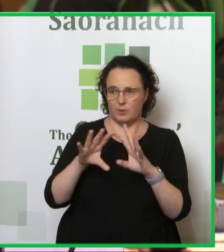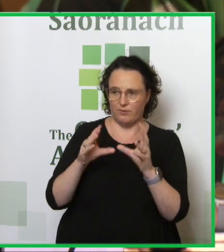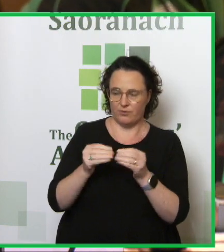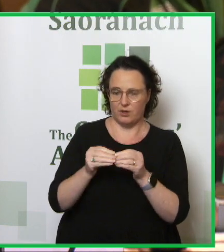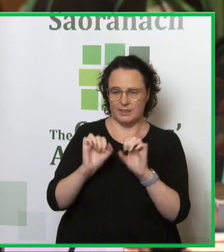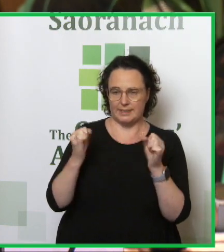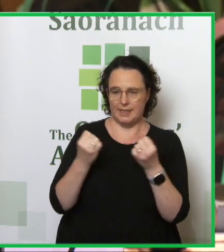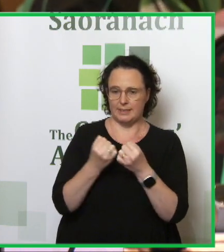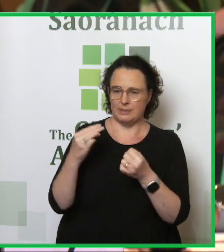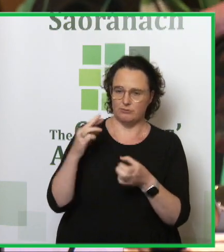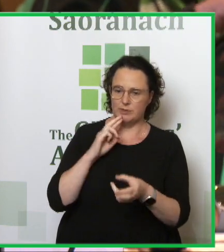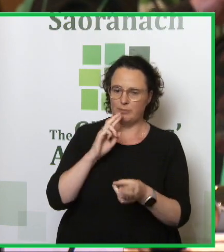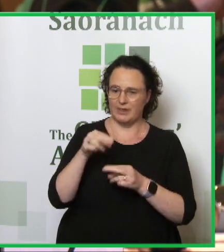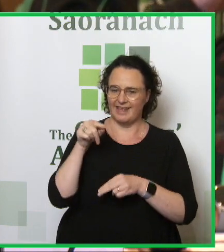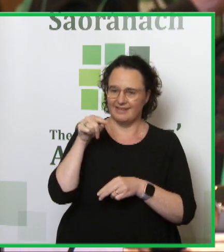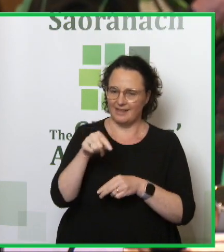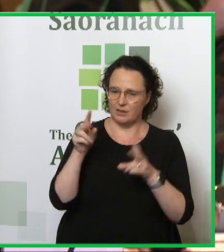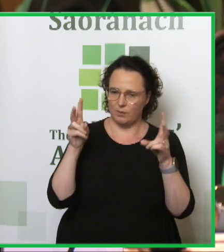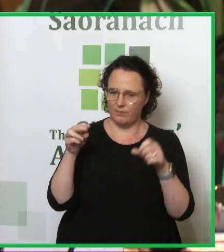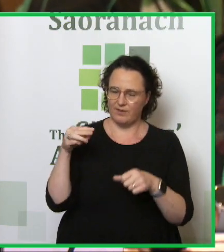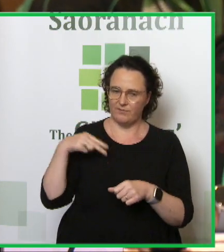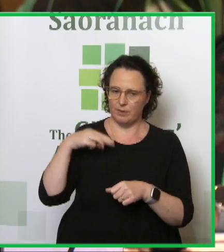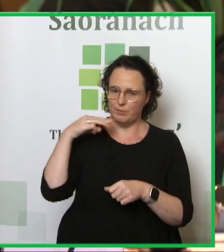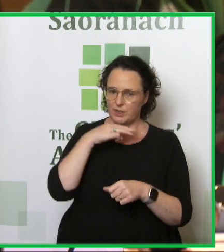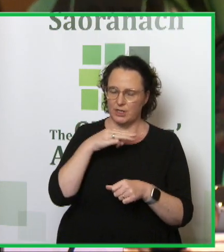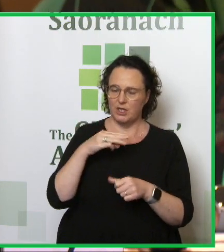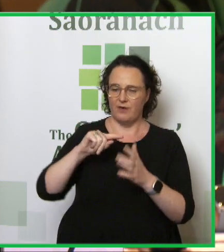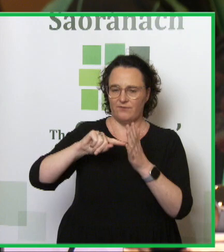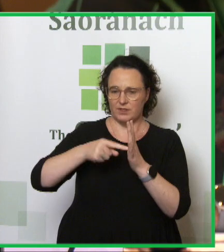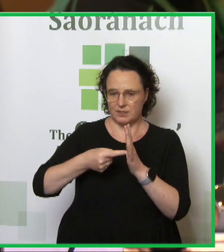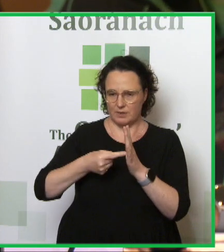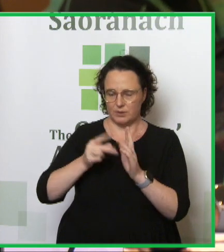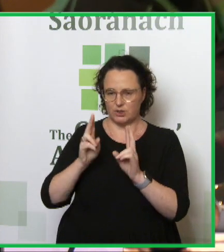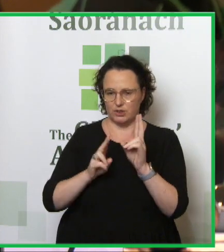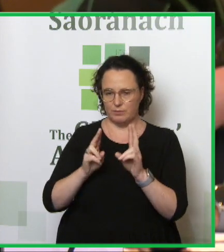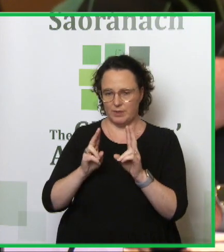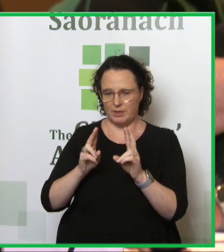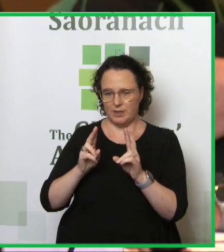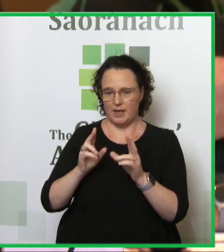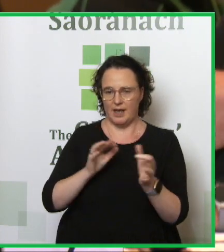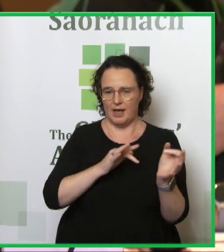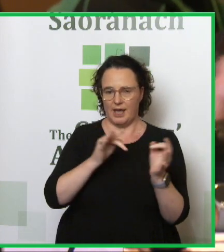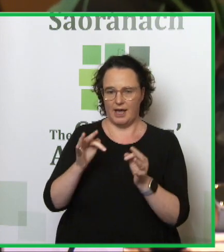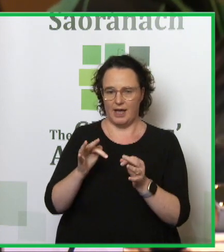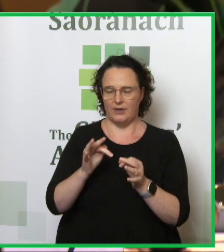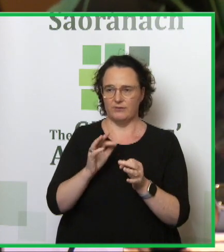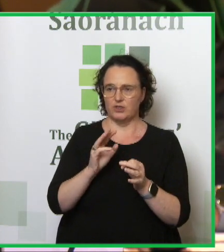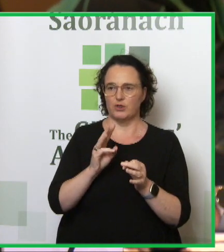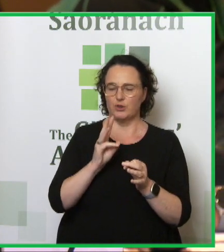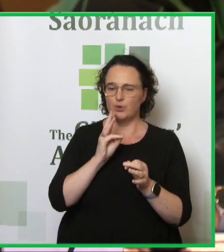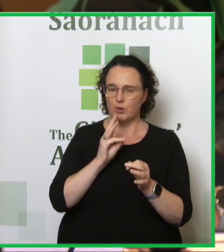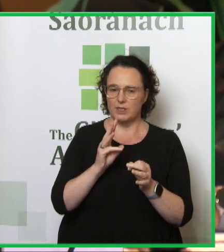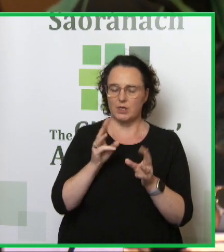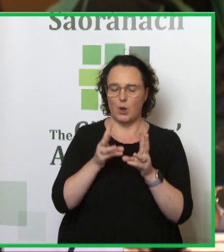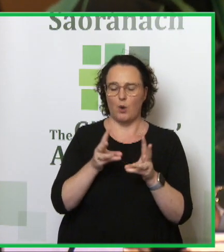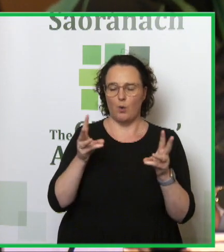very important. So therefore, a full stop should be placed after the words wider society, and